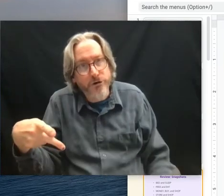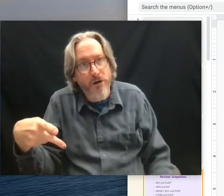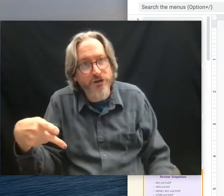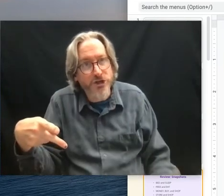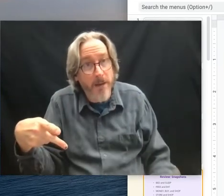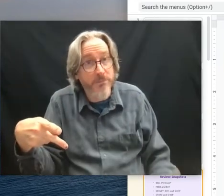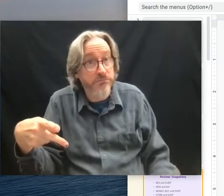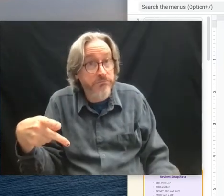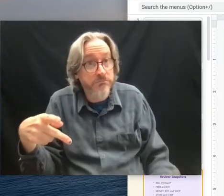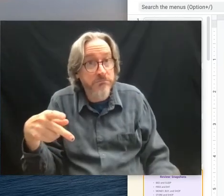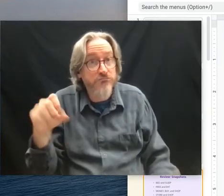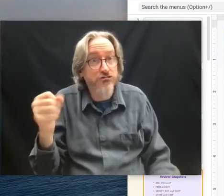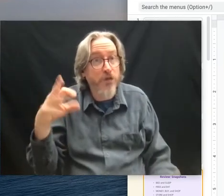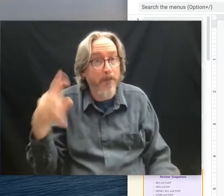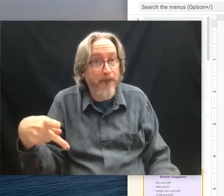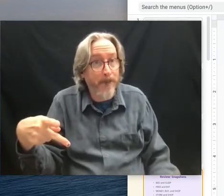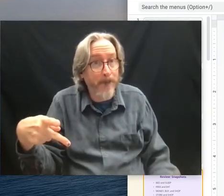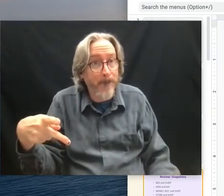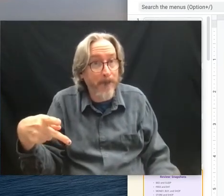coffee shop,